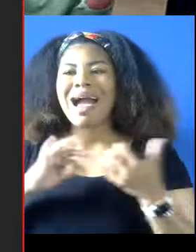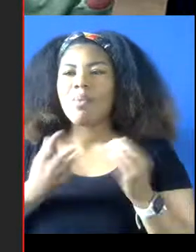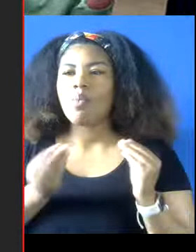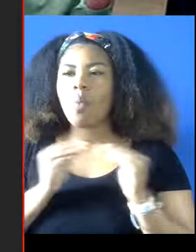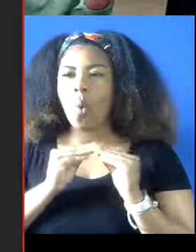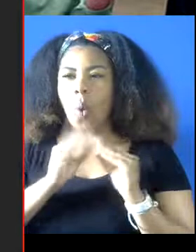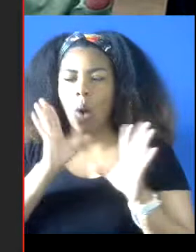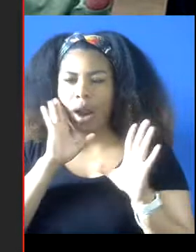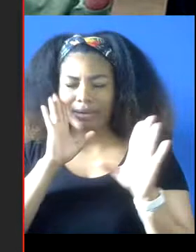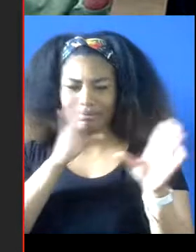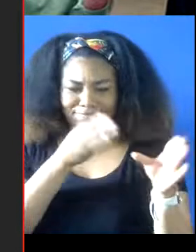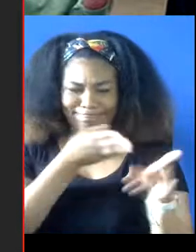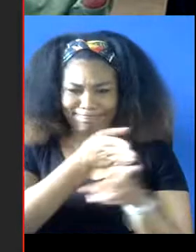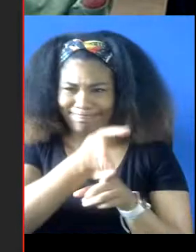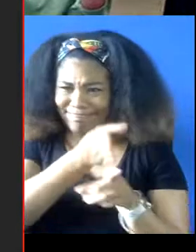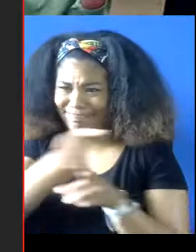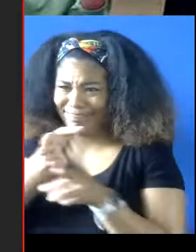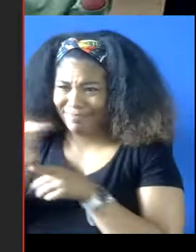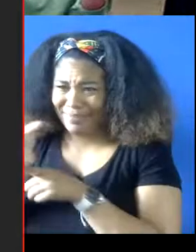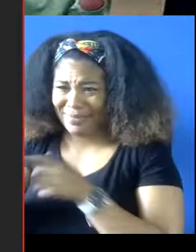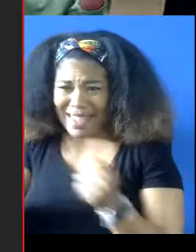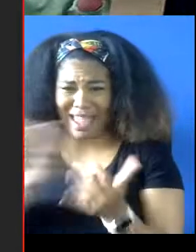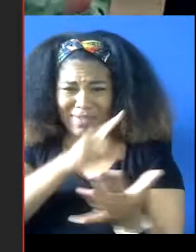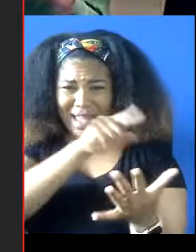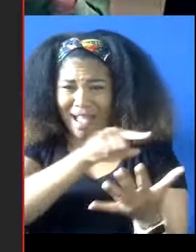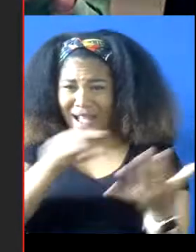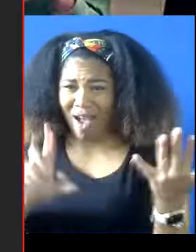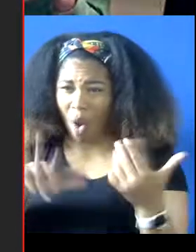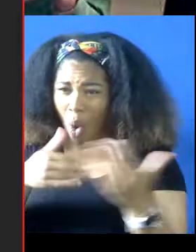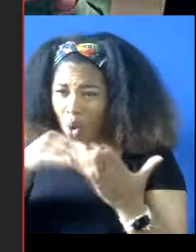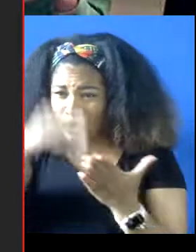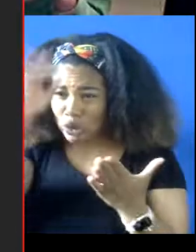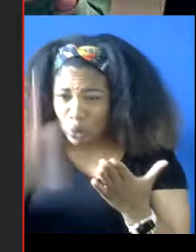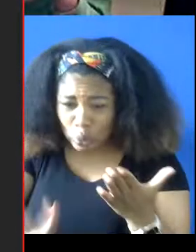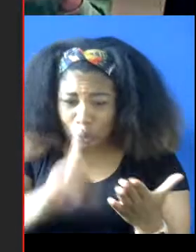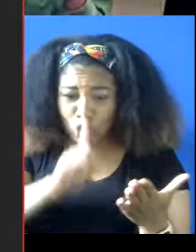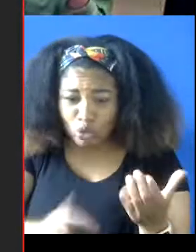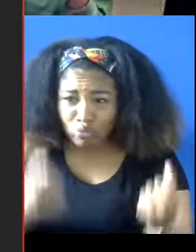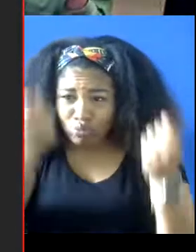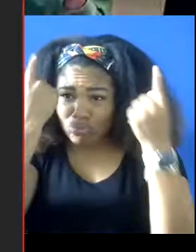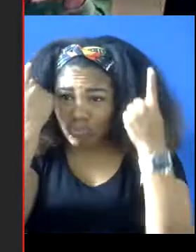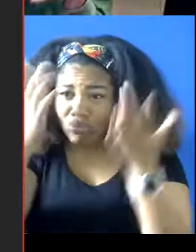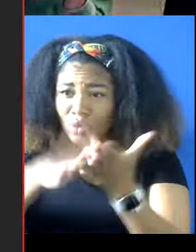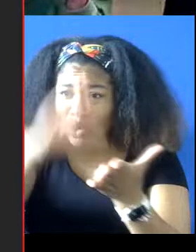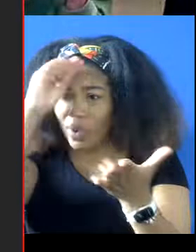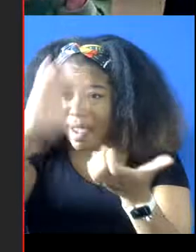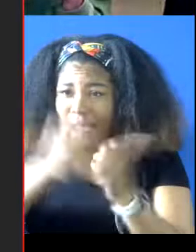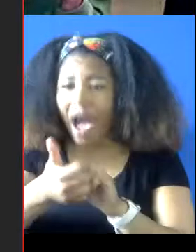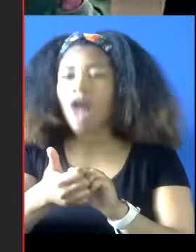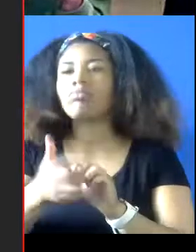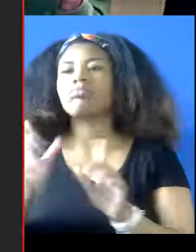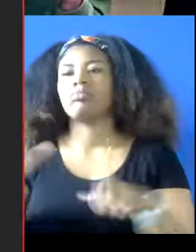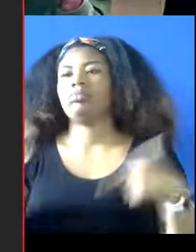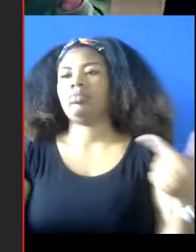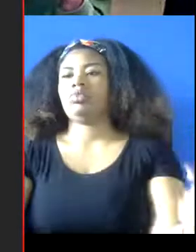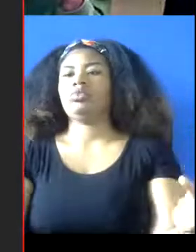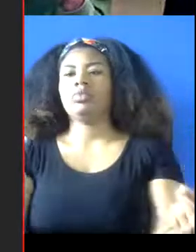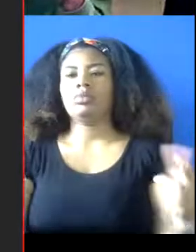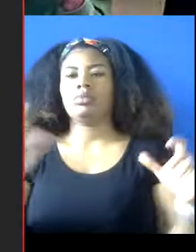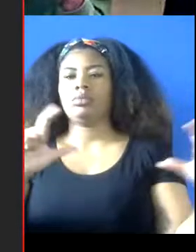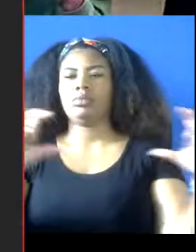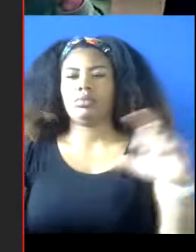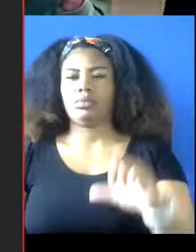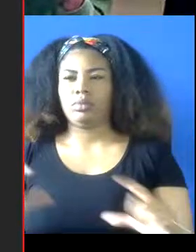of that? How do we make sure we're reaching all of our students? So I'll give you a minute to kind of absorb